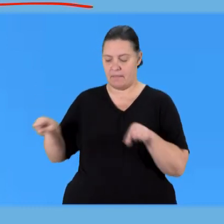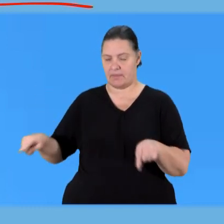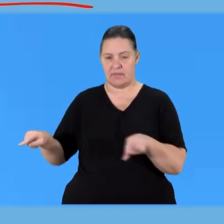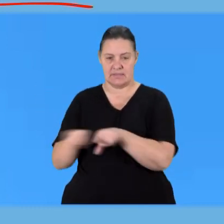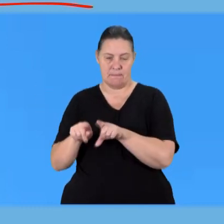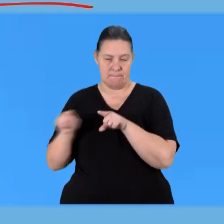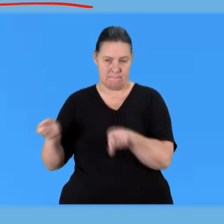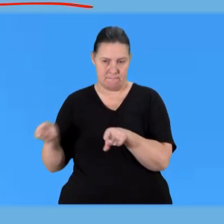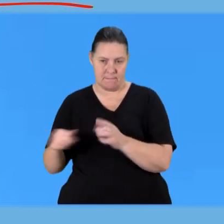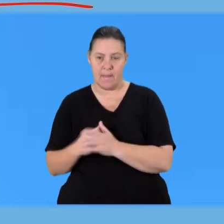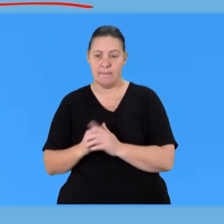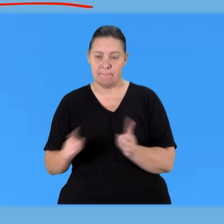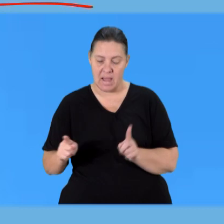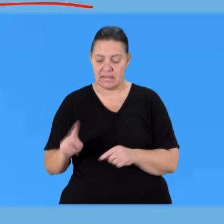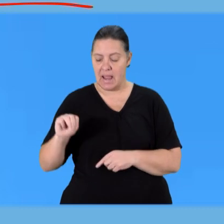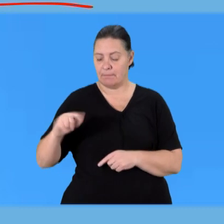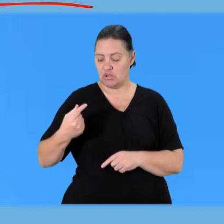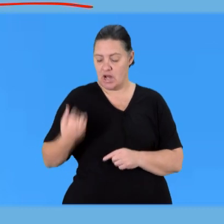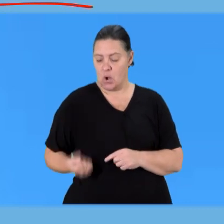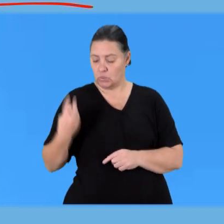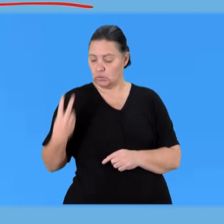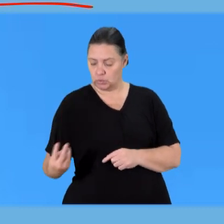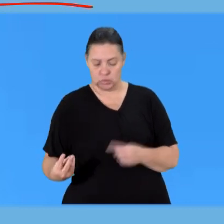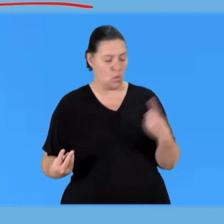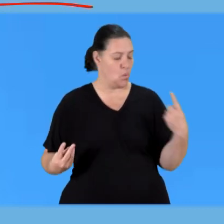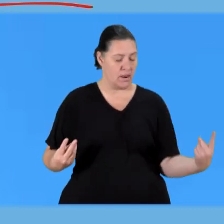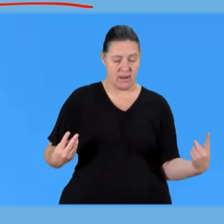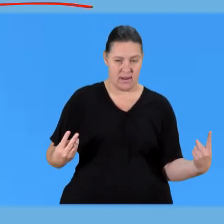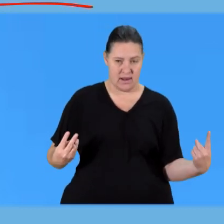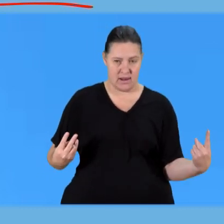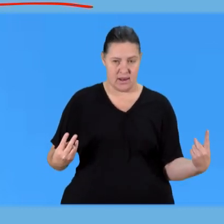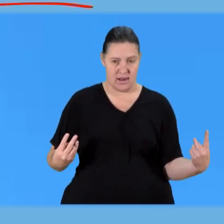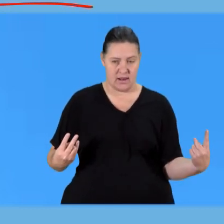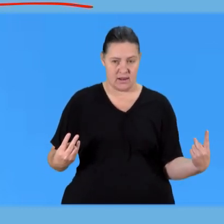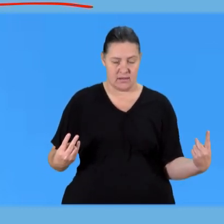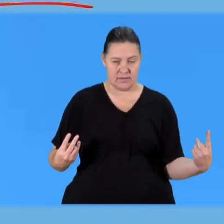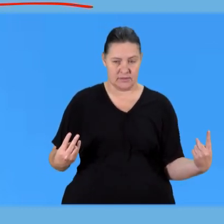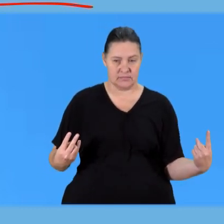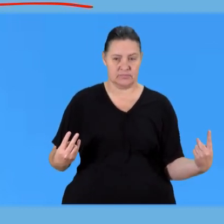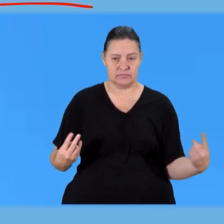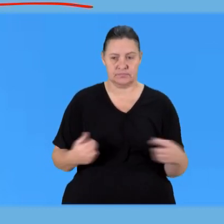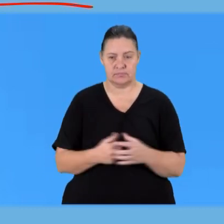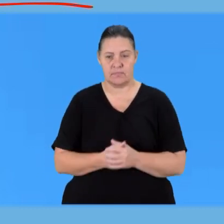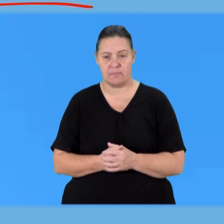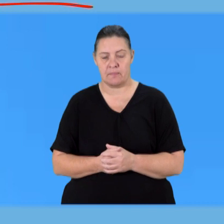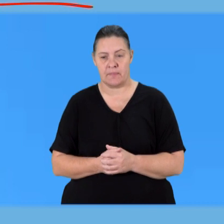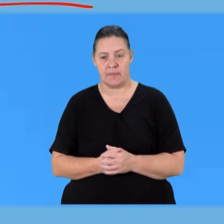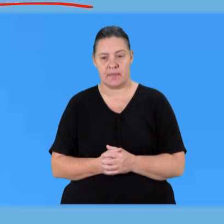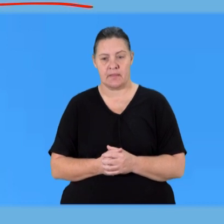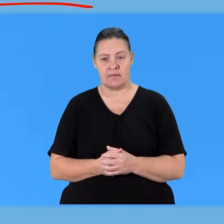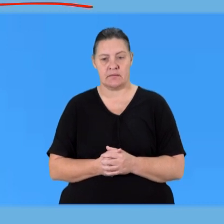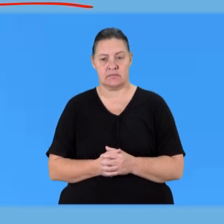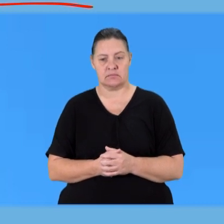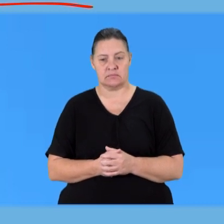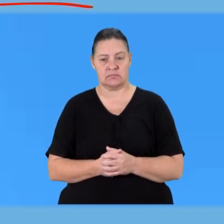gives me 2 oxygen on the right and 2 oxygen on the left. So oxygen is balanced. But with the magnesium, that 2 also